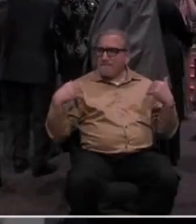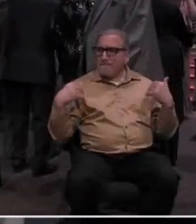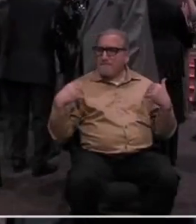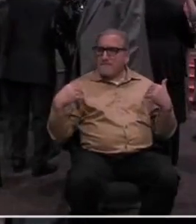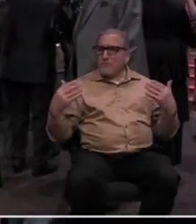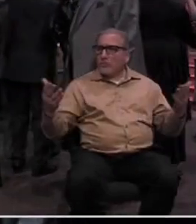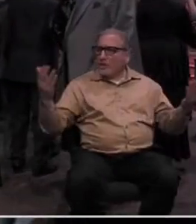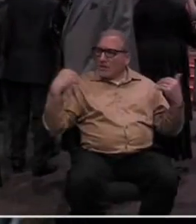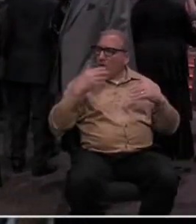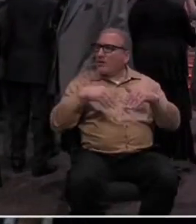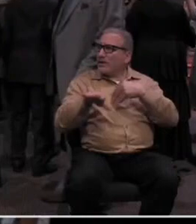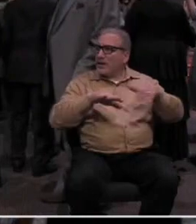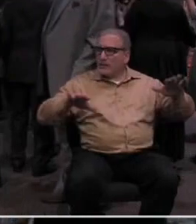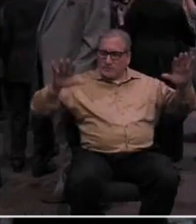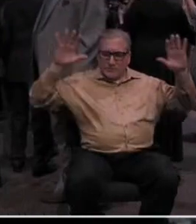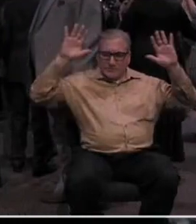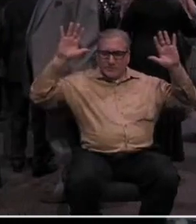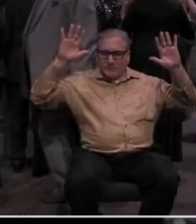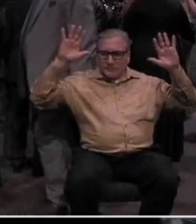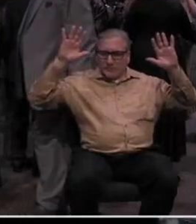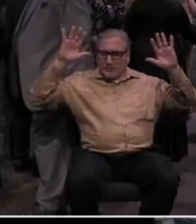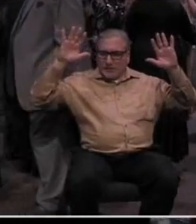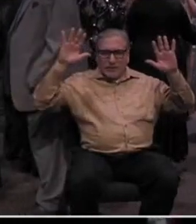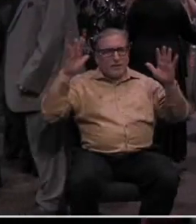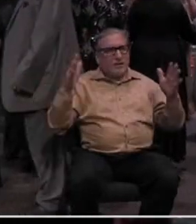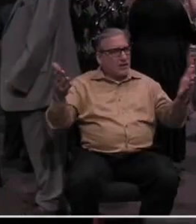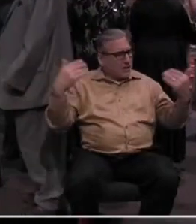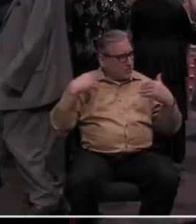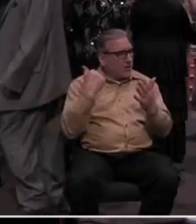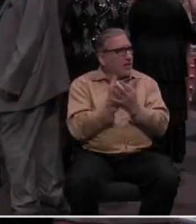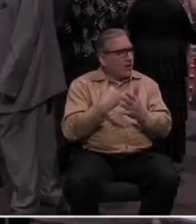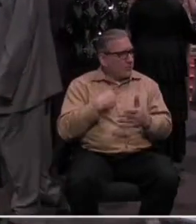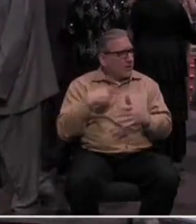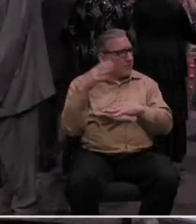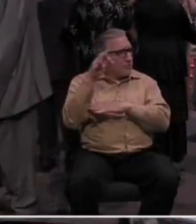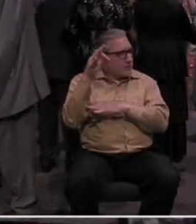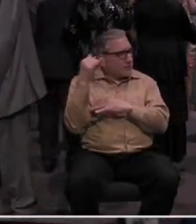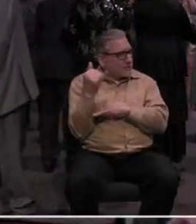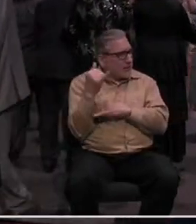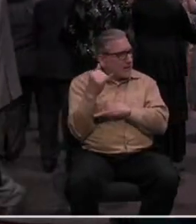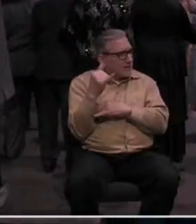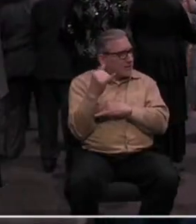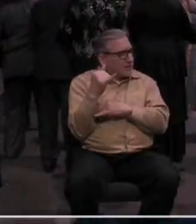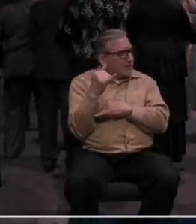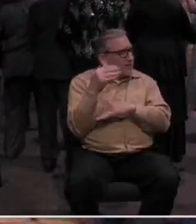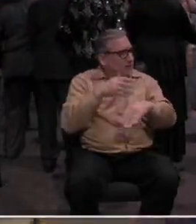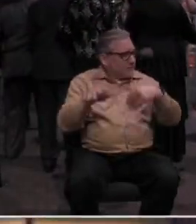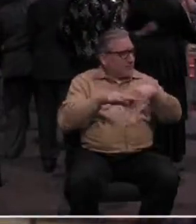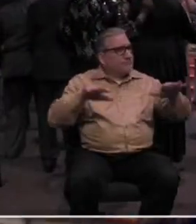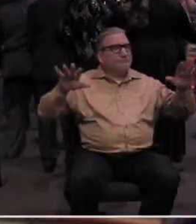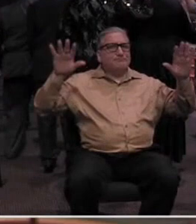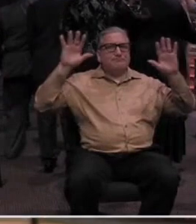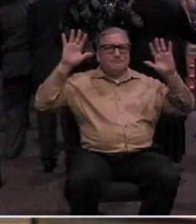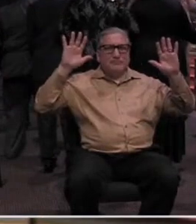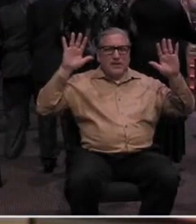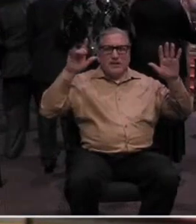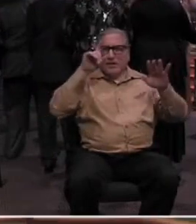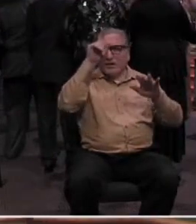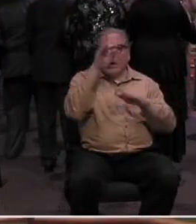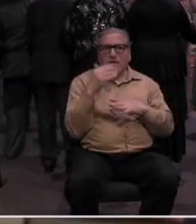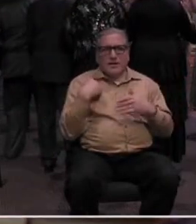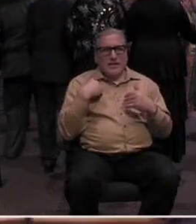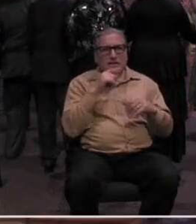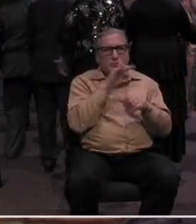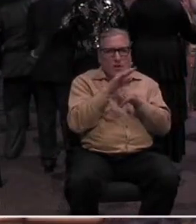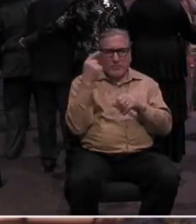on, come and lift up your hands. Come on, you help me preach today. Because I'm reaching for you. Come on, lift up your hands. God's got a promise for you. Come